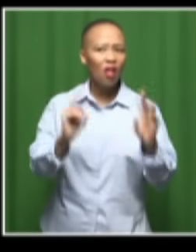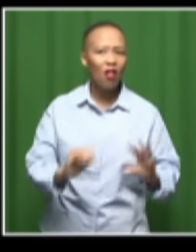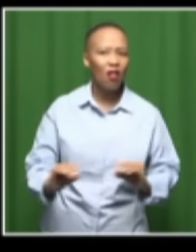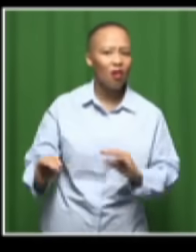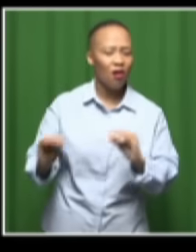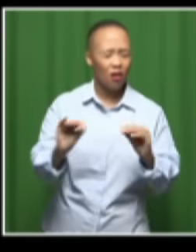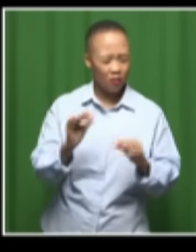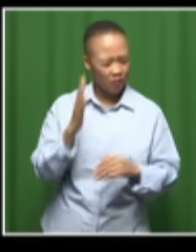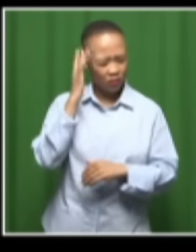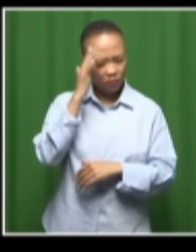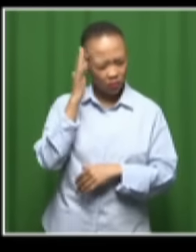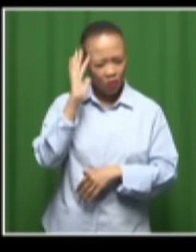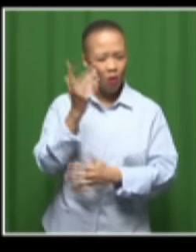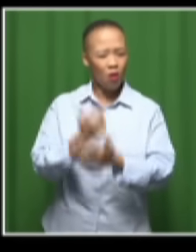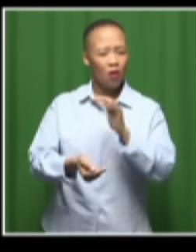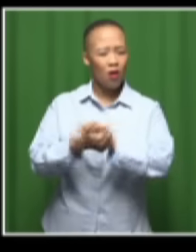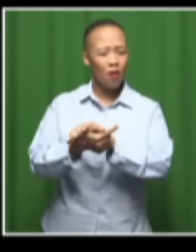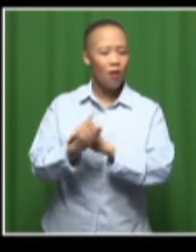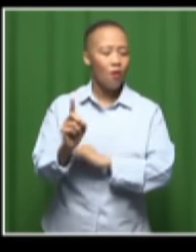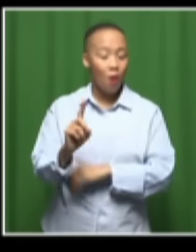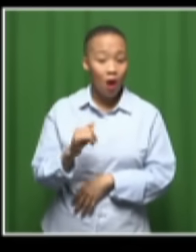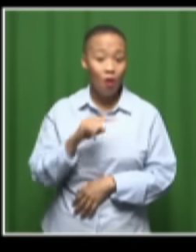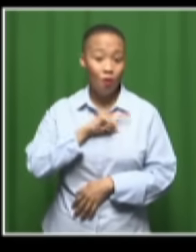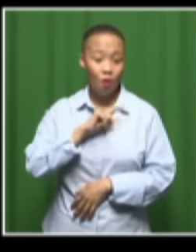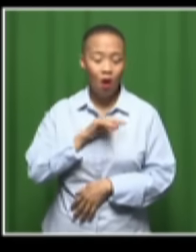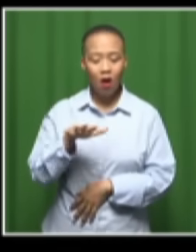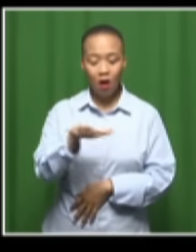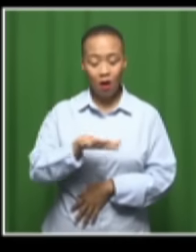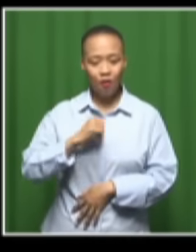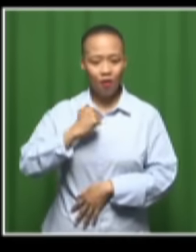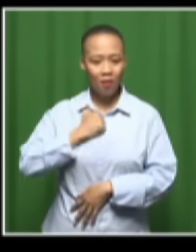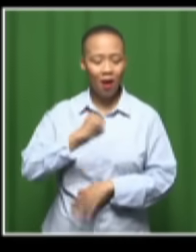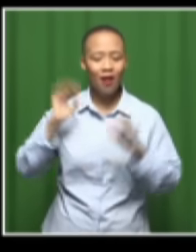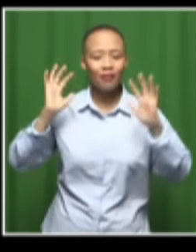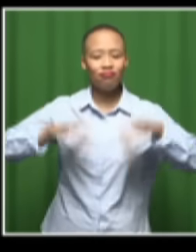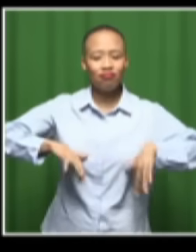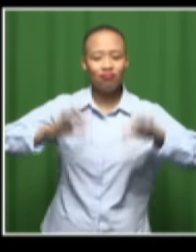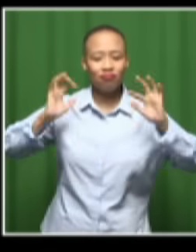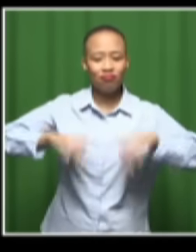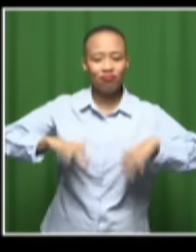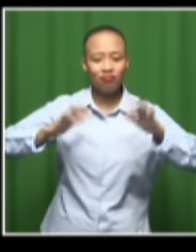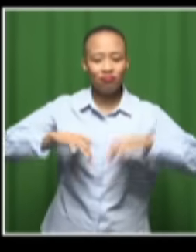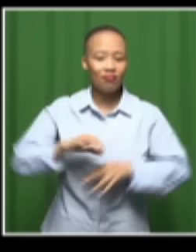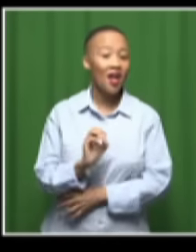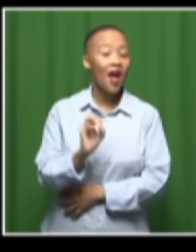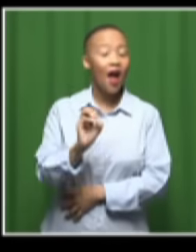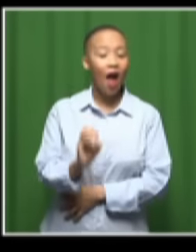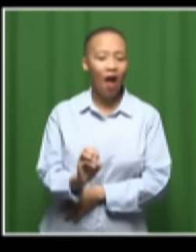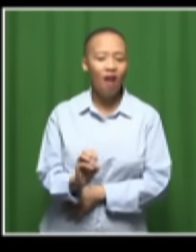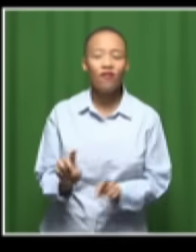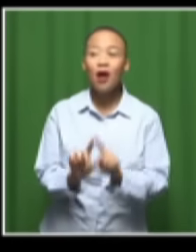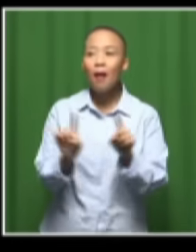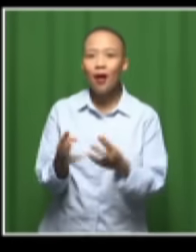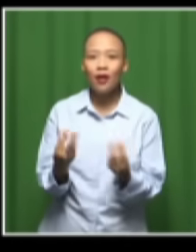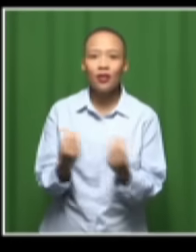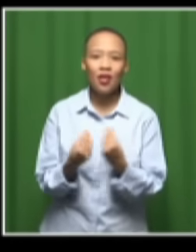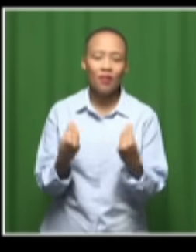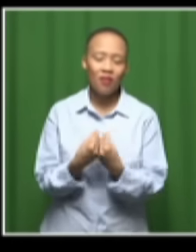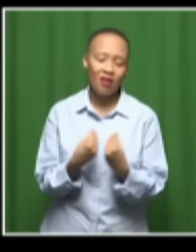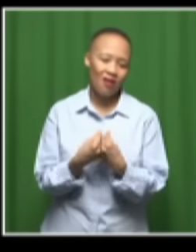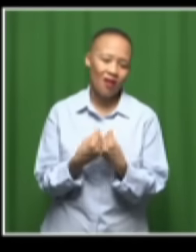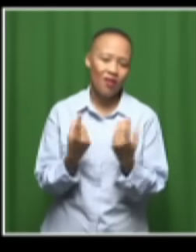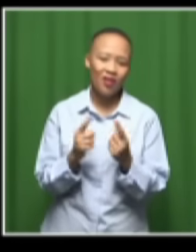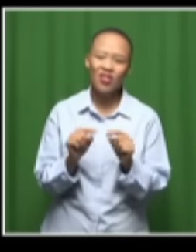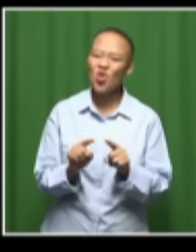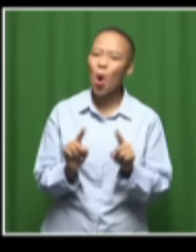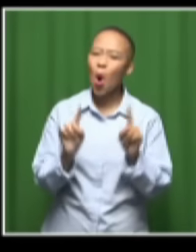it was raining in my area and there was quite a bit of wind, but it was nothing extremely out of the ordinary. So I'm very